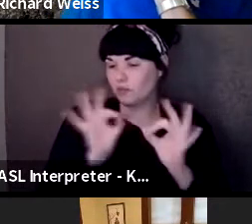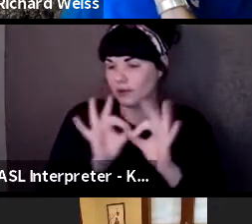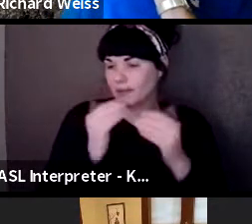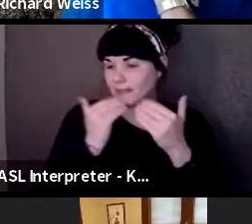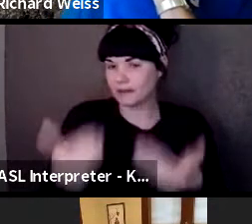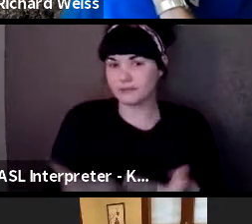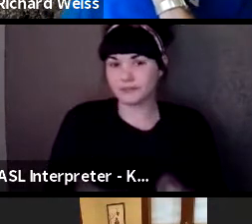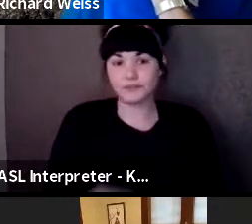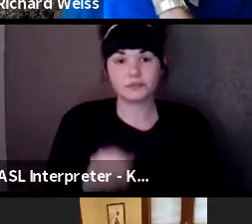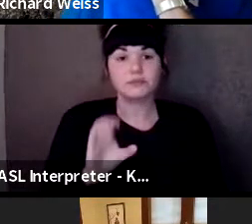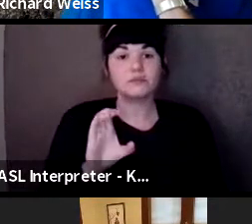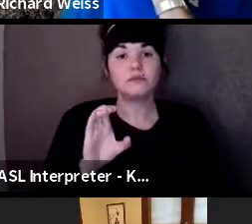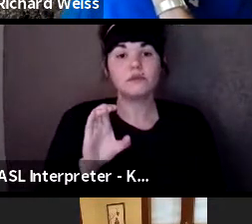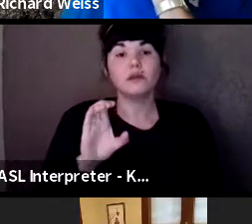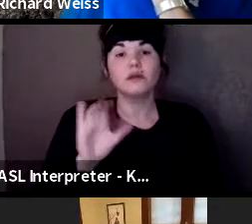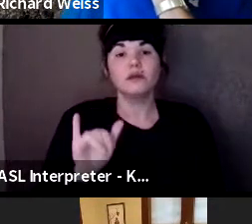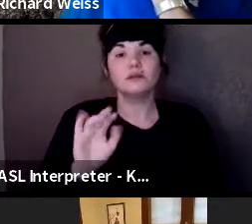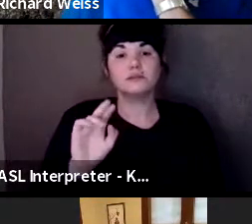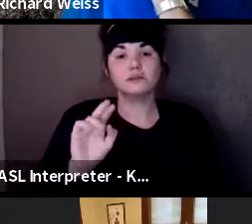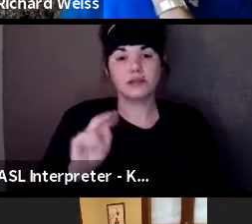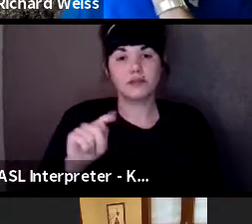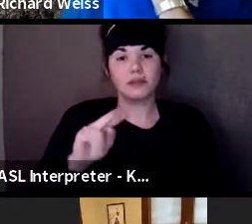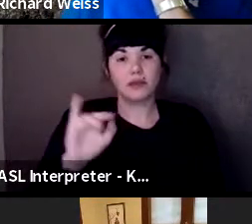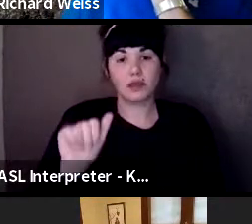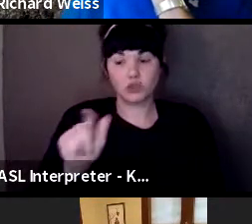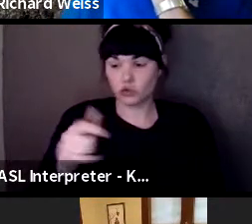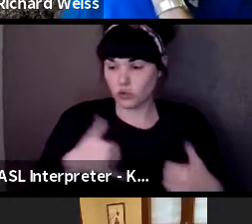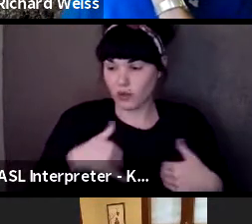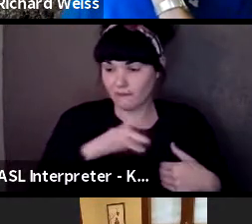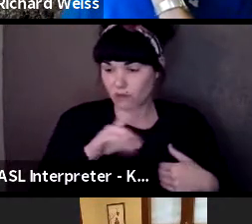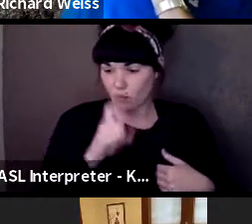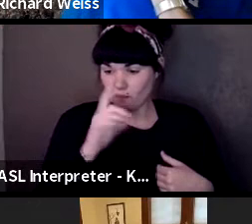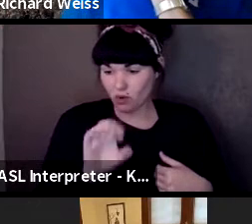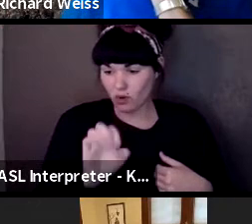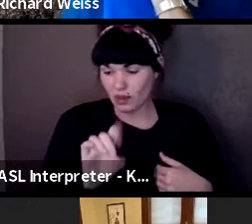Cynthia, do you have a question for Edward? Yep.